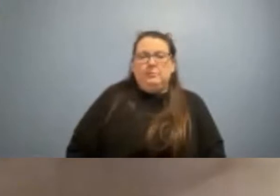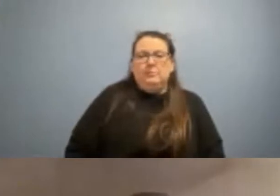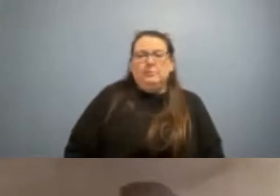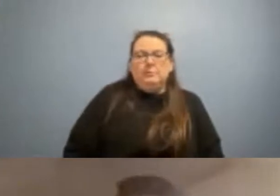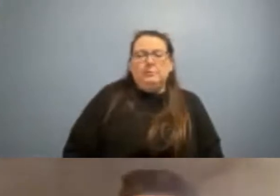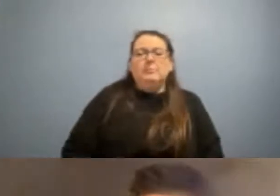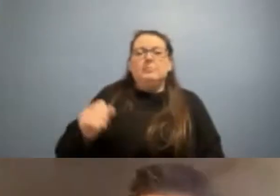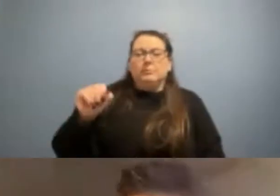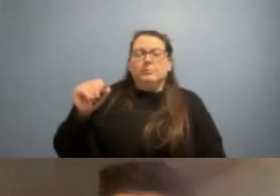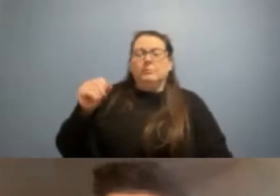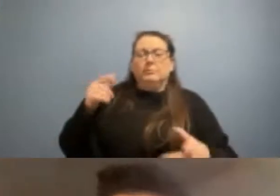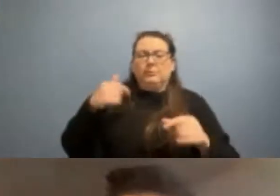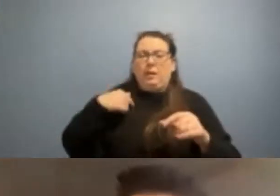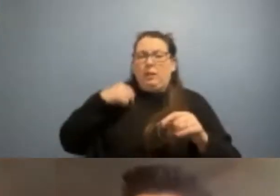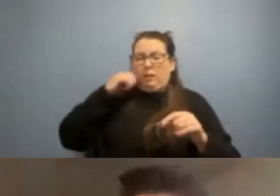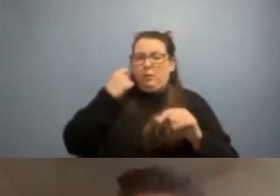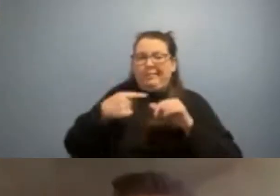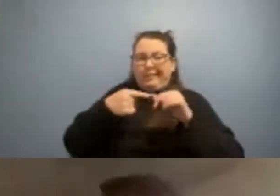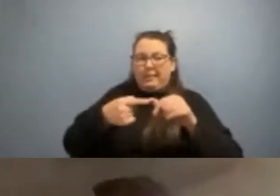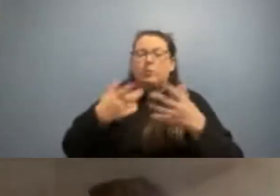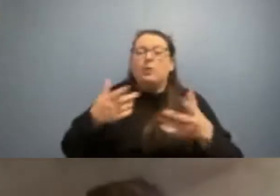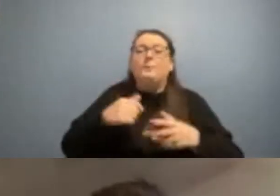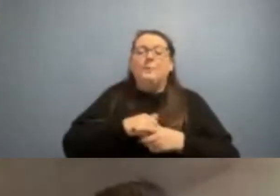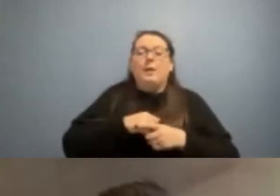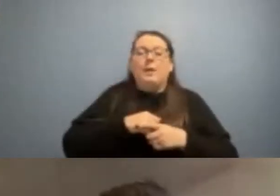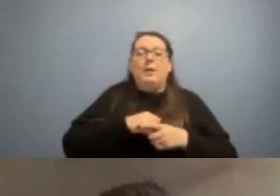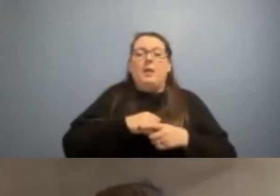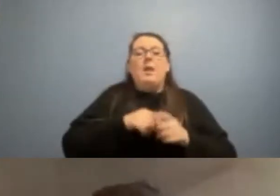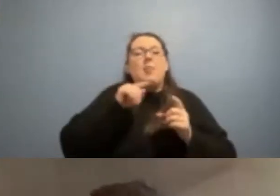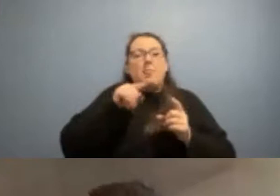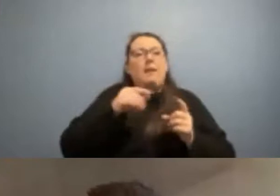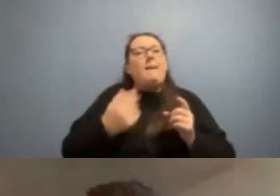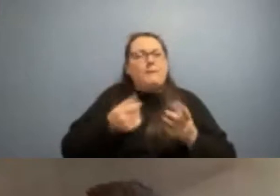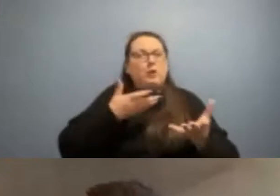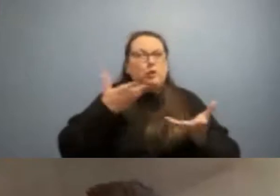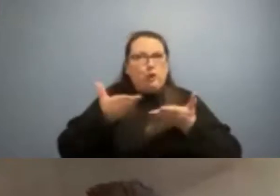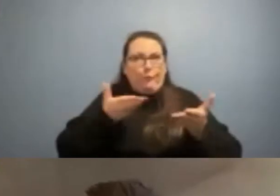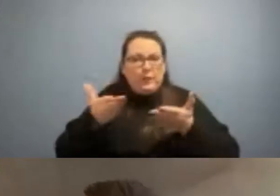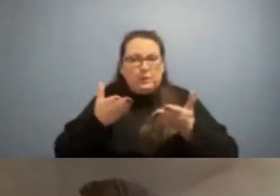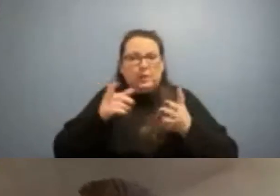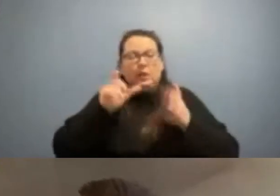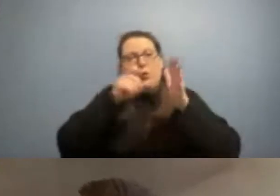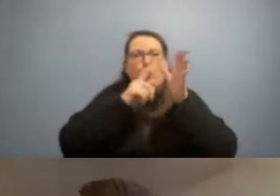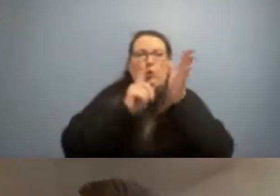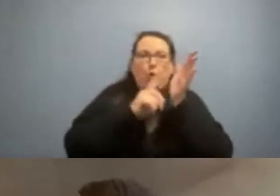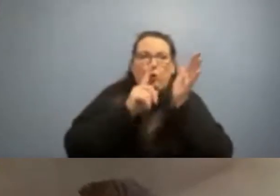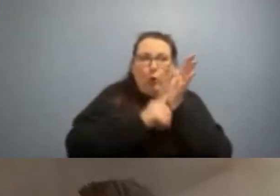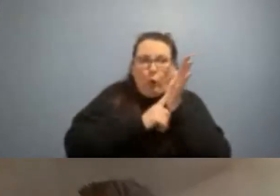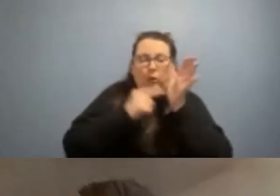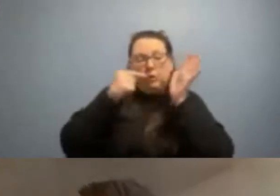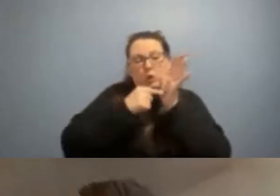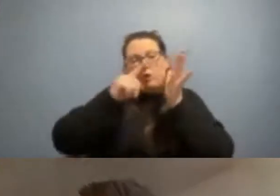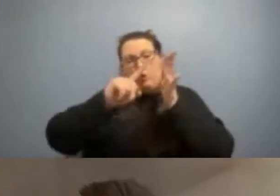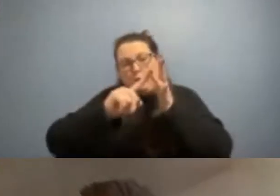about you answer that, if that's okay? So that's right. So there is a service called Call to Test, and you can